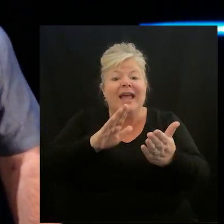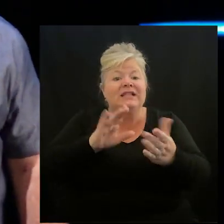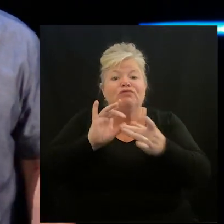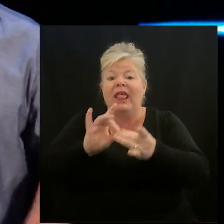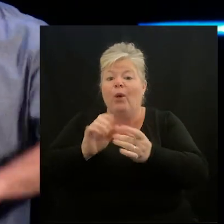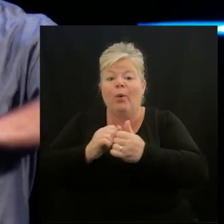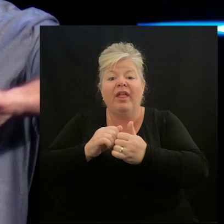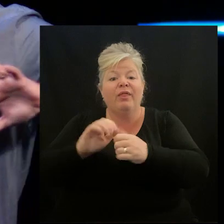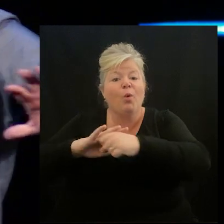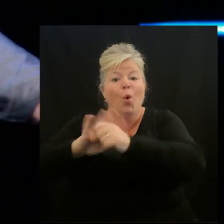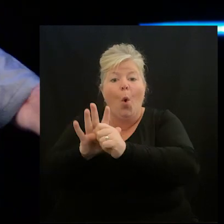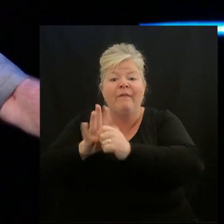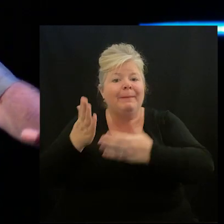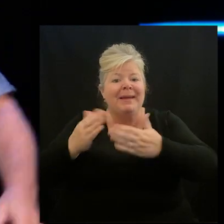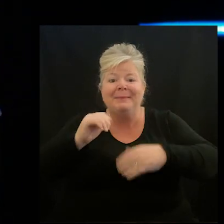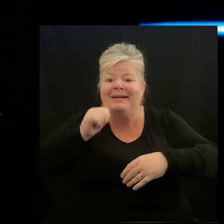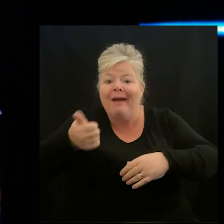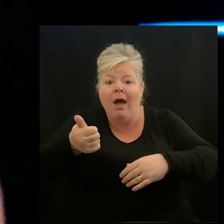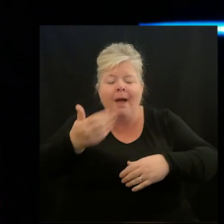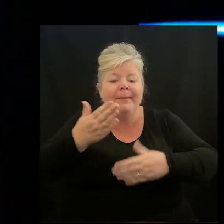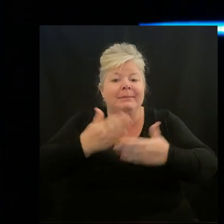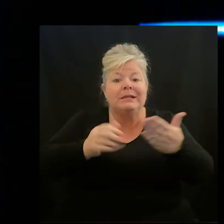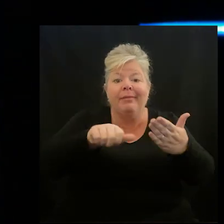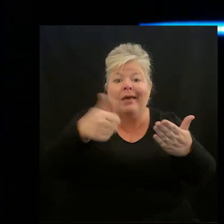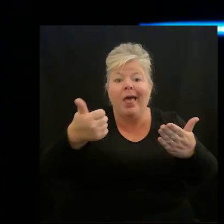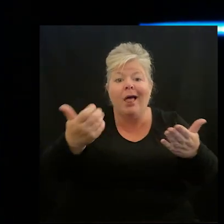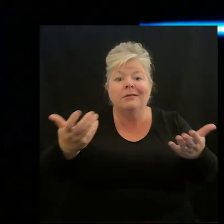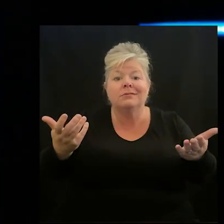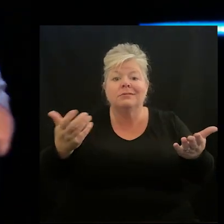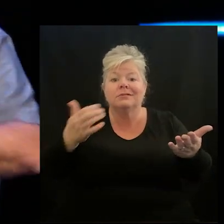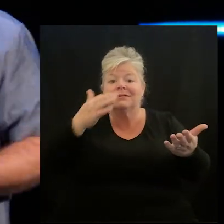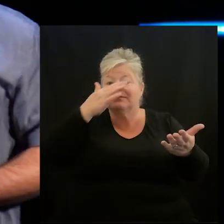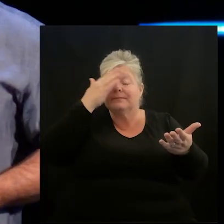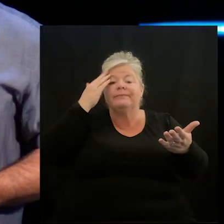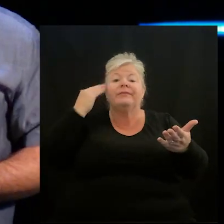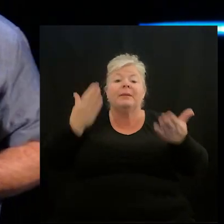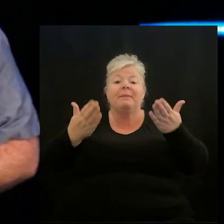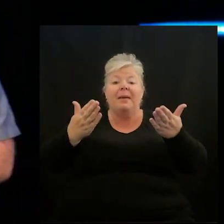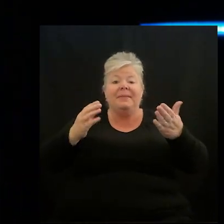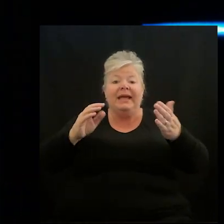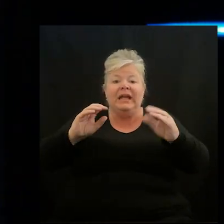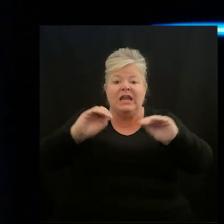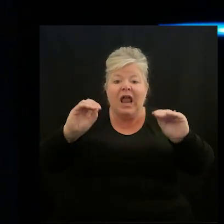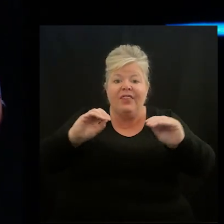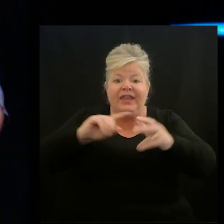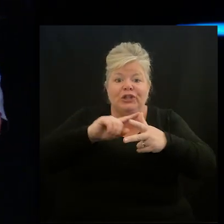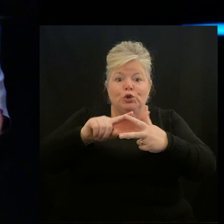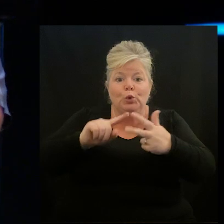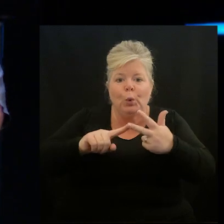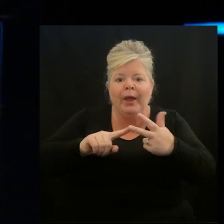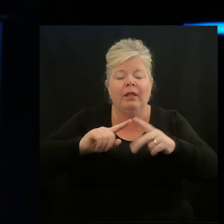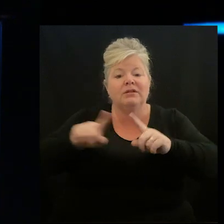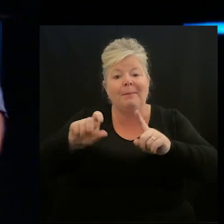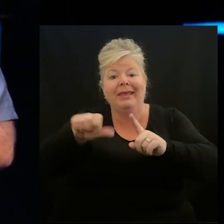COVID-related. It may have absolutely nothing to do with any of these three things converging right now, but